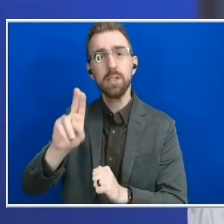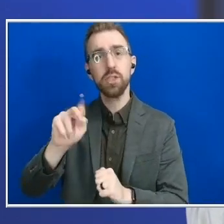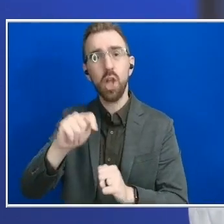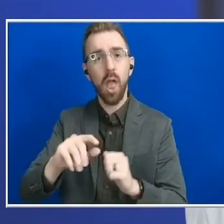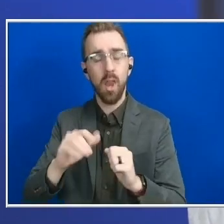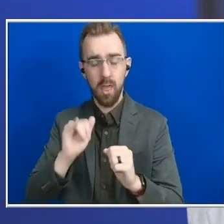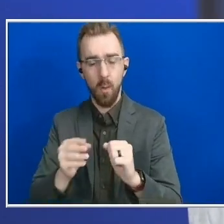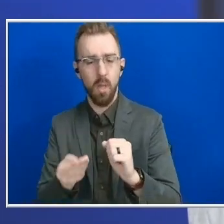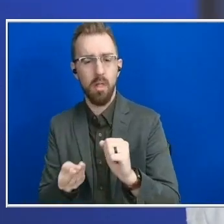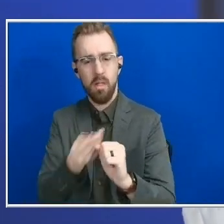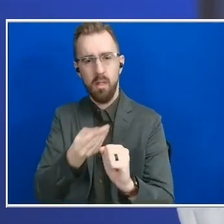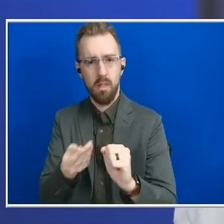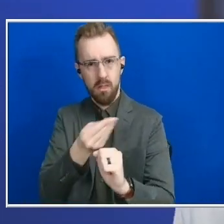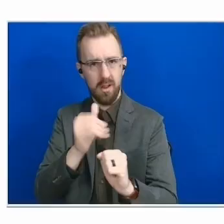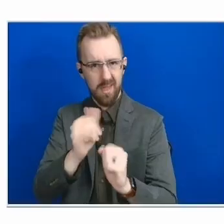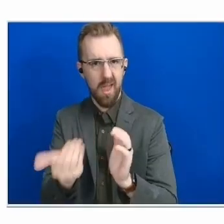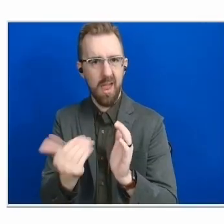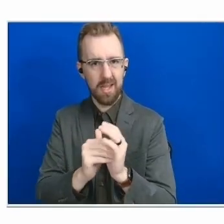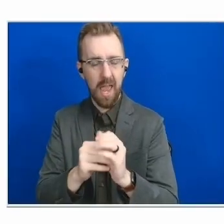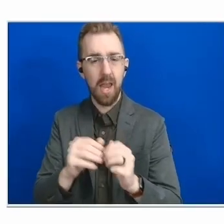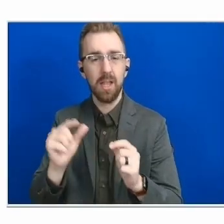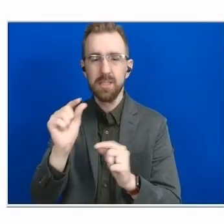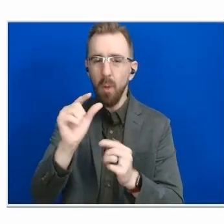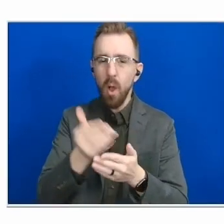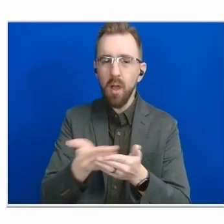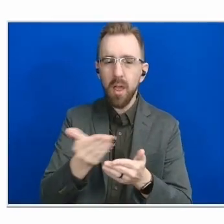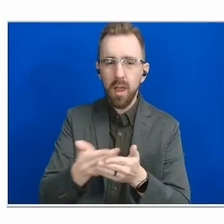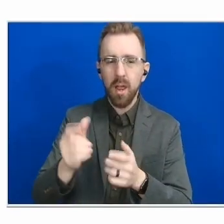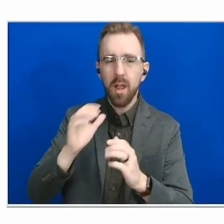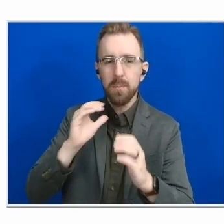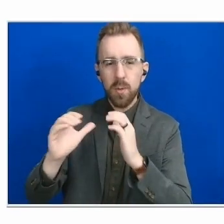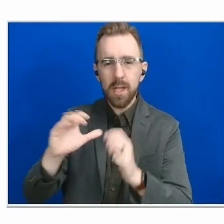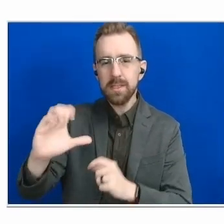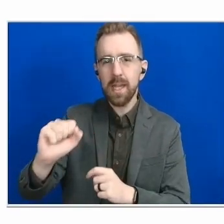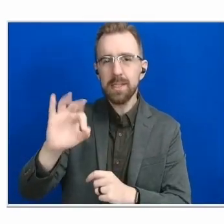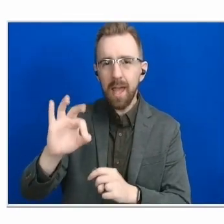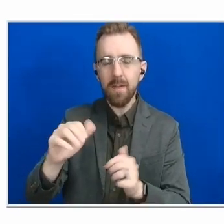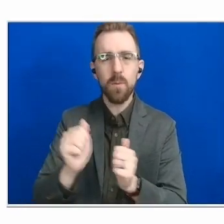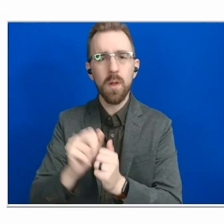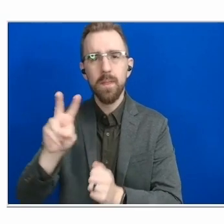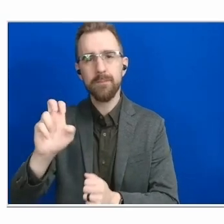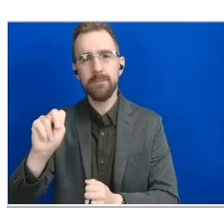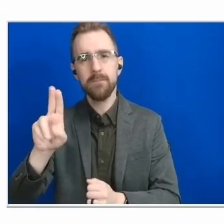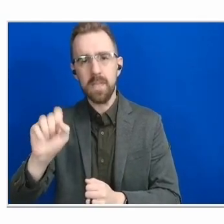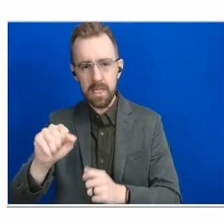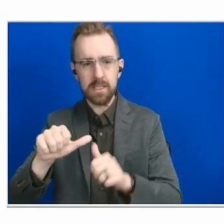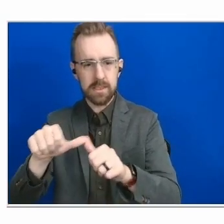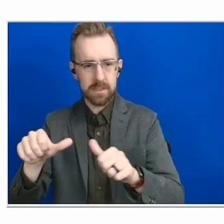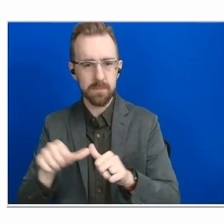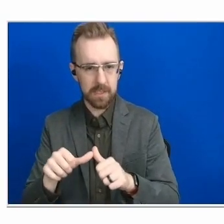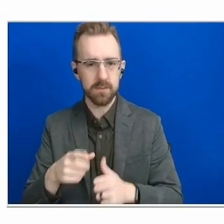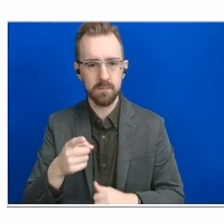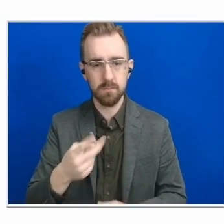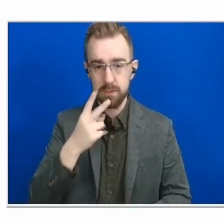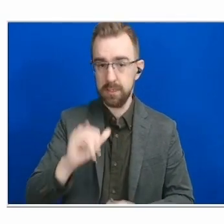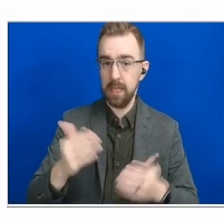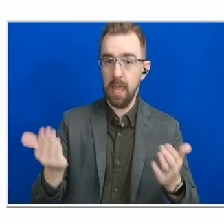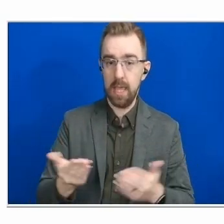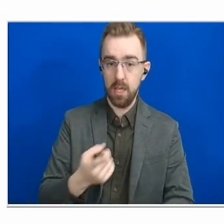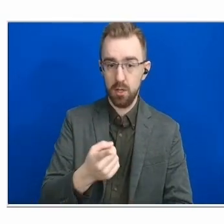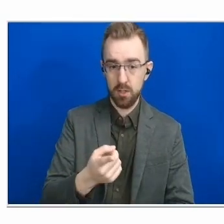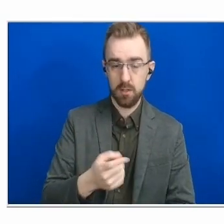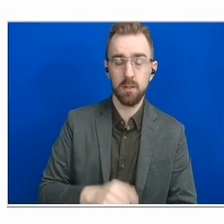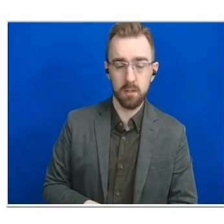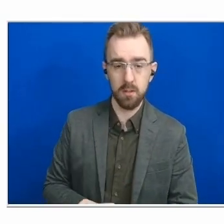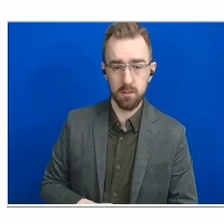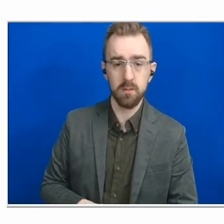device to recommunicate the CSF space with the venous space. So we're seeing that here. Okay. Yeah, this